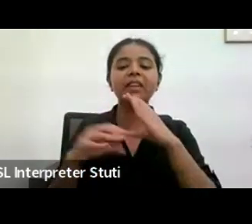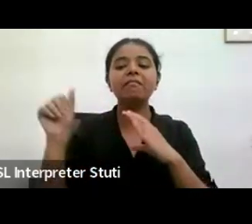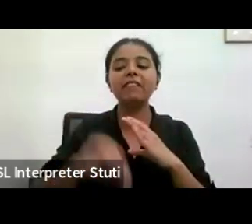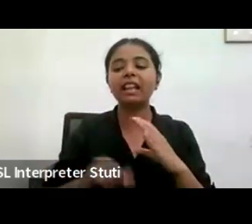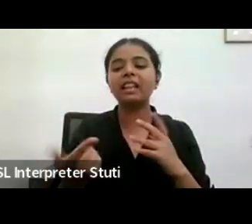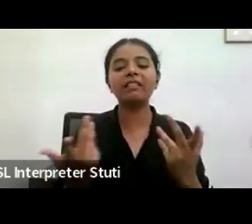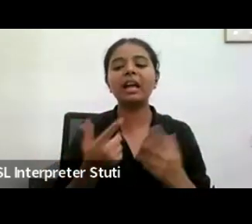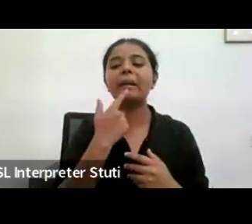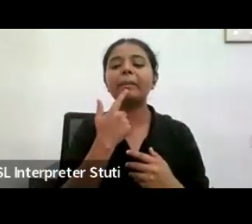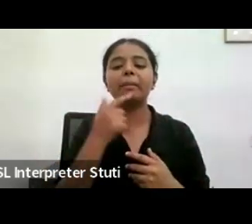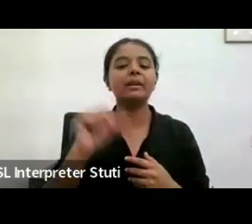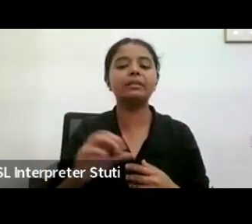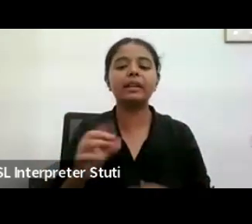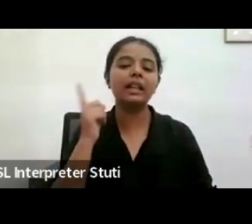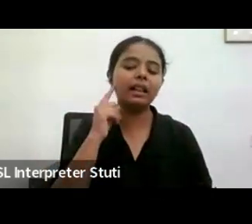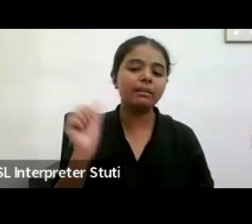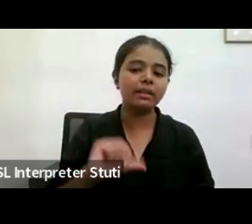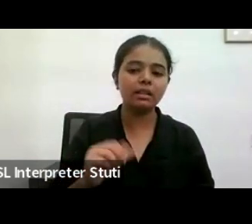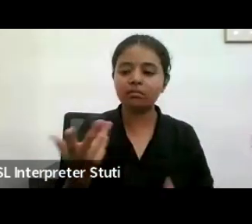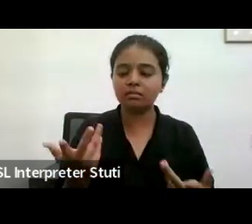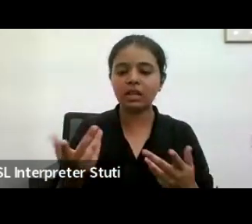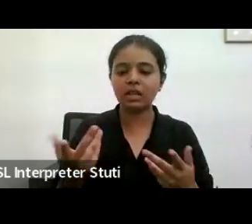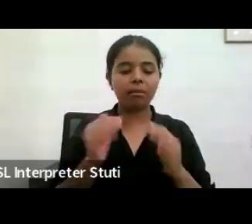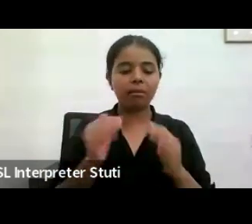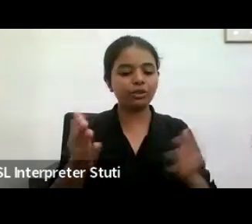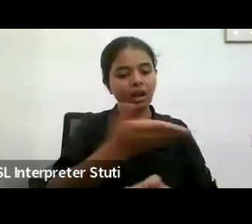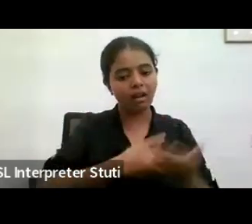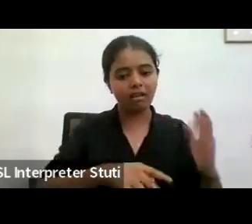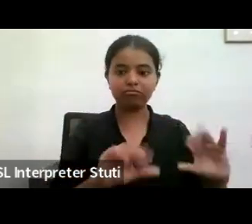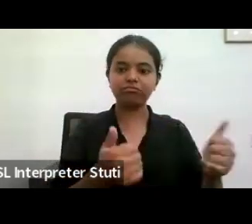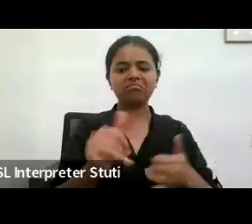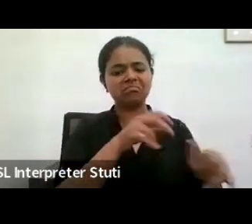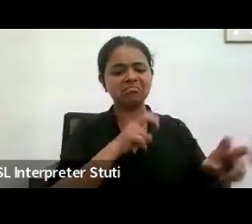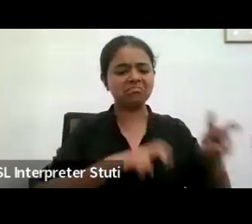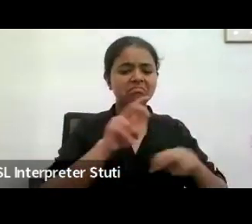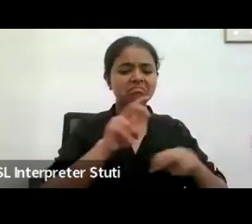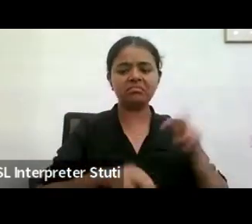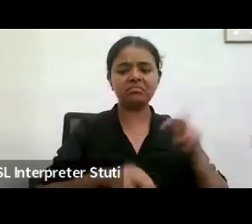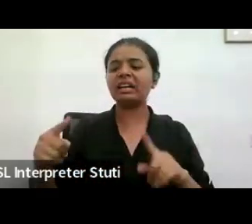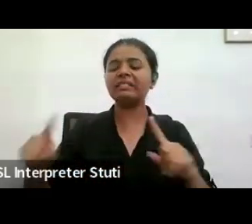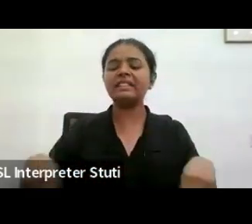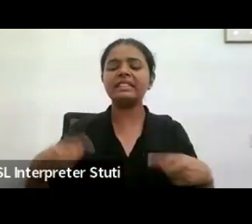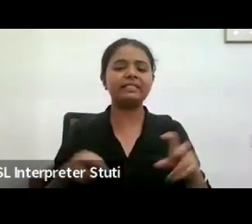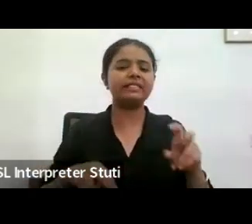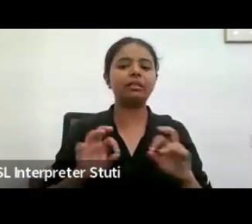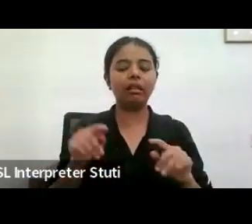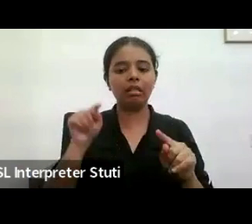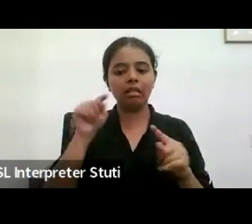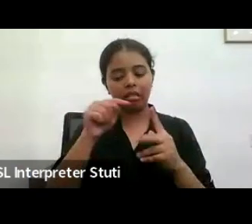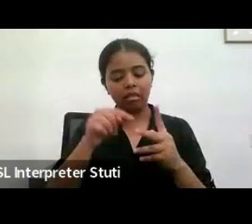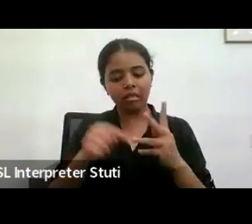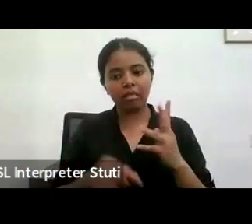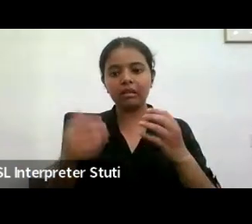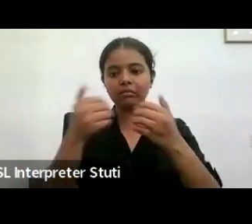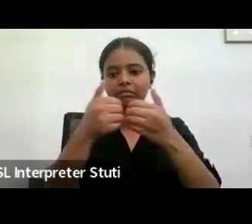part of all the activities with other children. There was a wider understanding of communications and